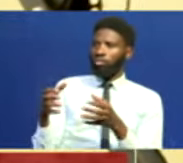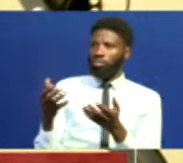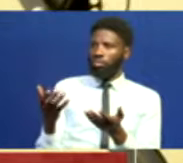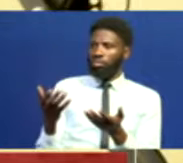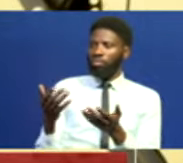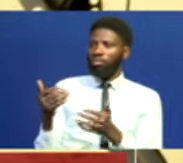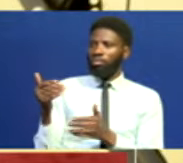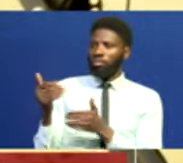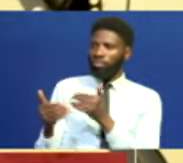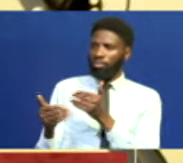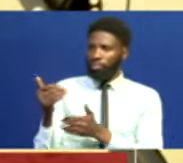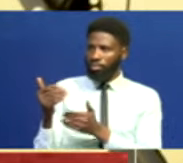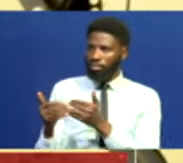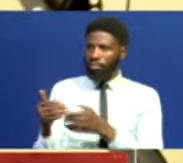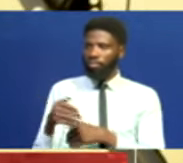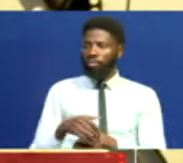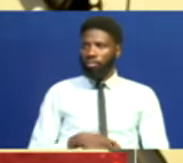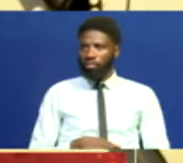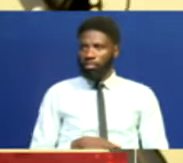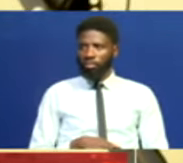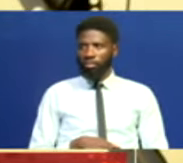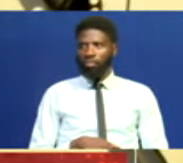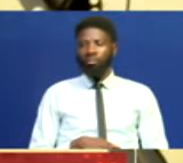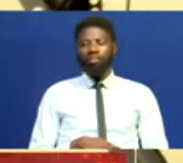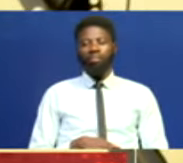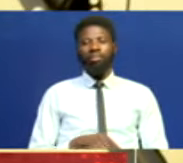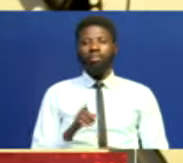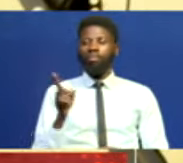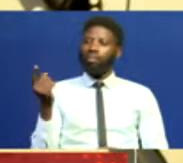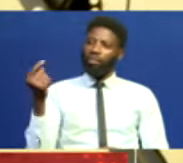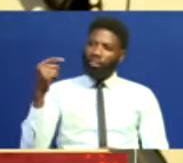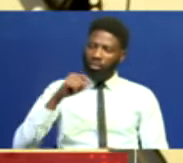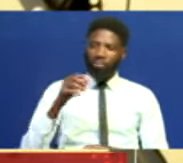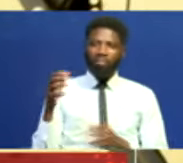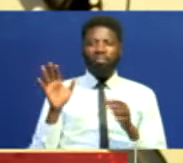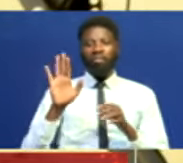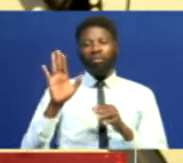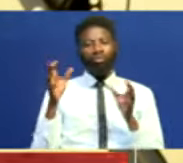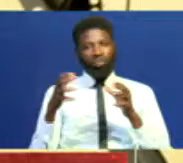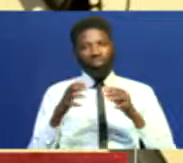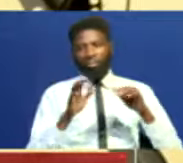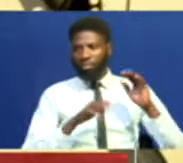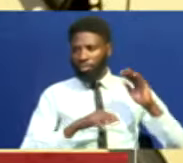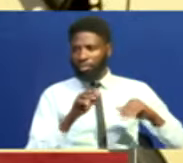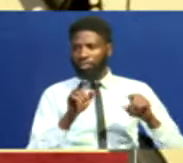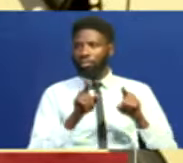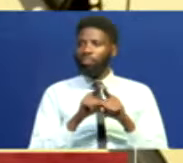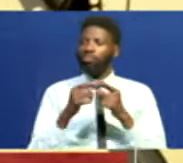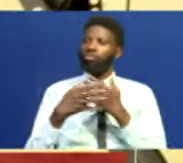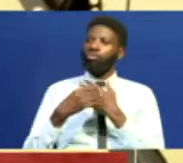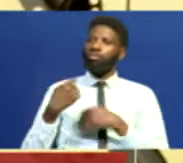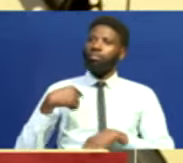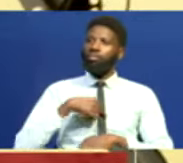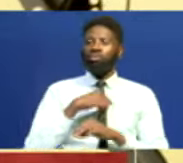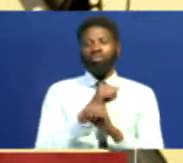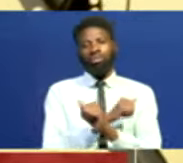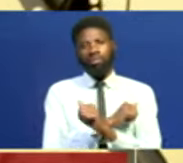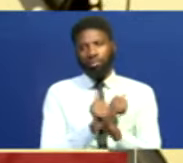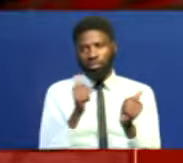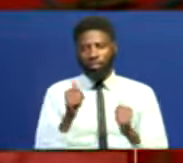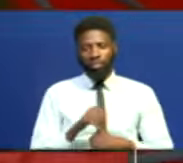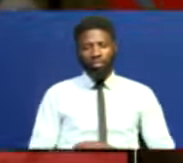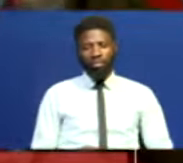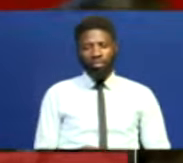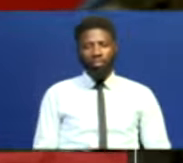jirani, wanajeshi kukuja na bandi zao, na tunaona pia wakituiga vile sisi watu